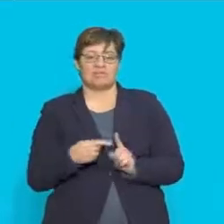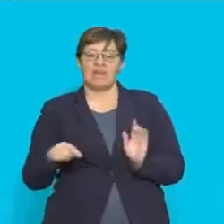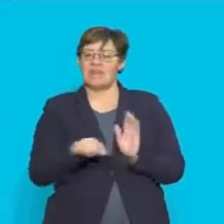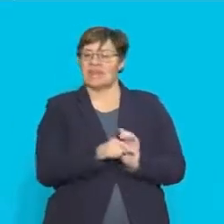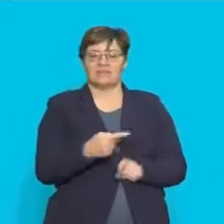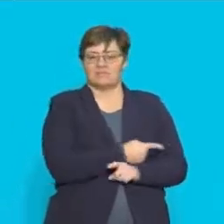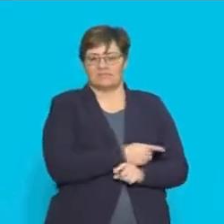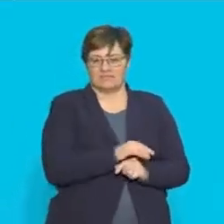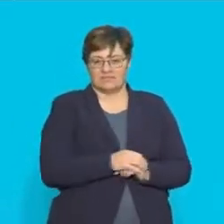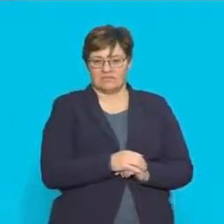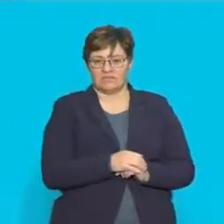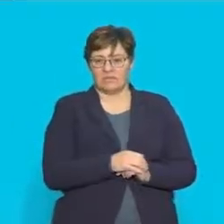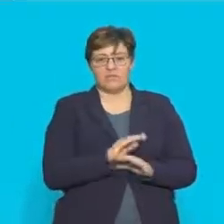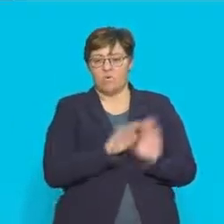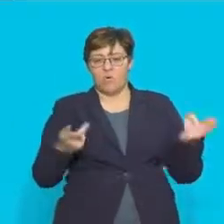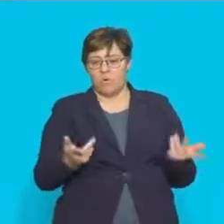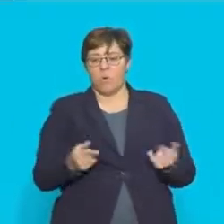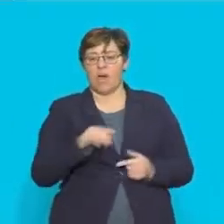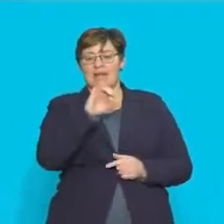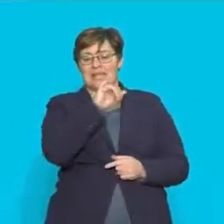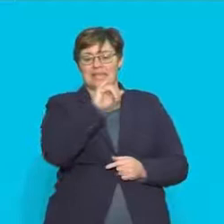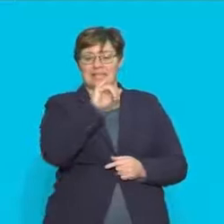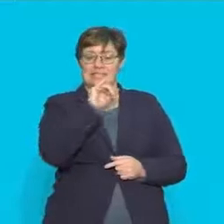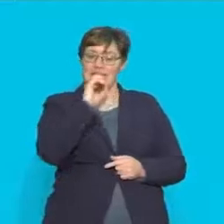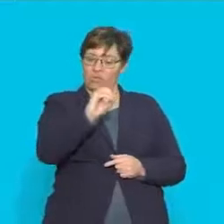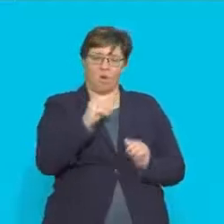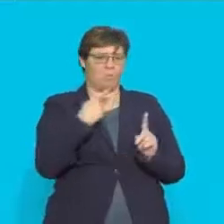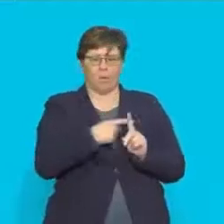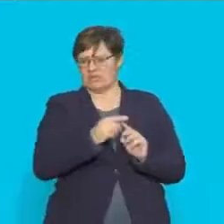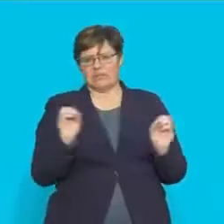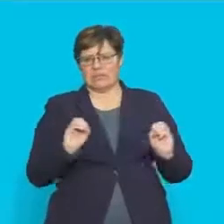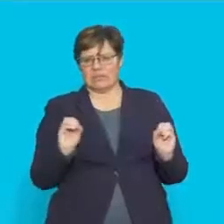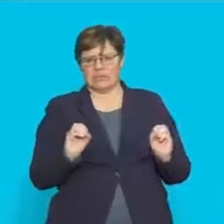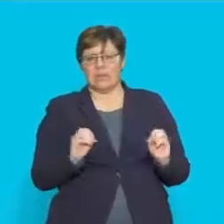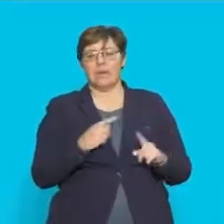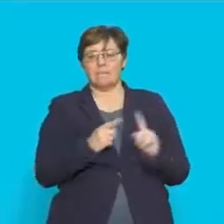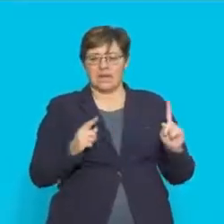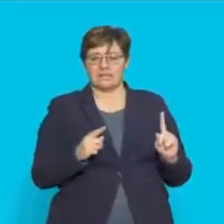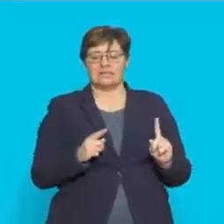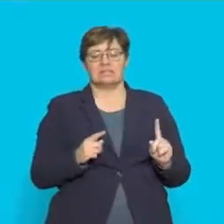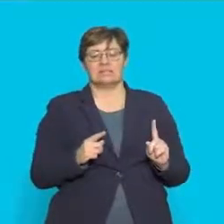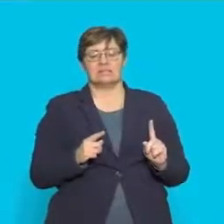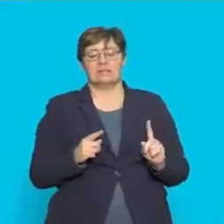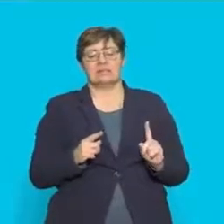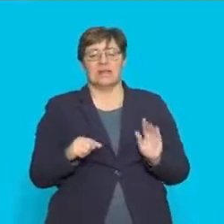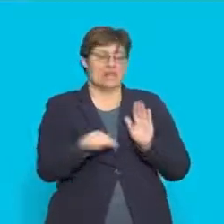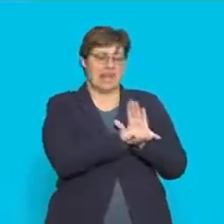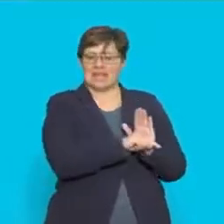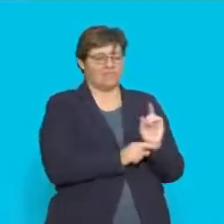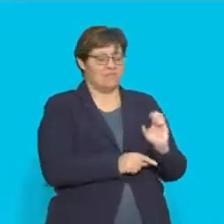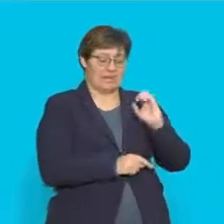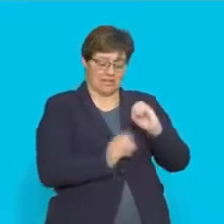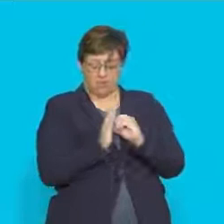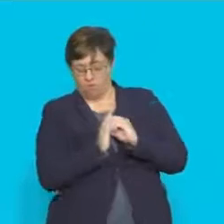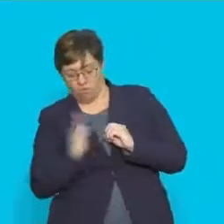not all positive numbers, right? Because 0 is not a positive number, but they are also not